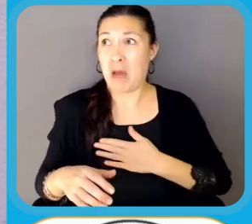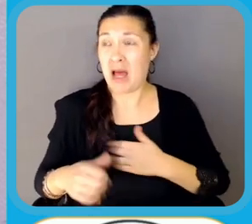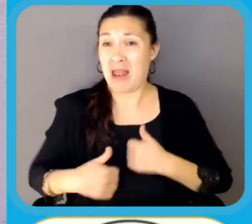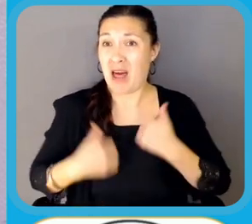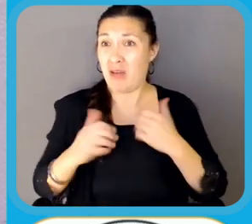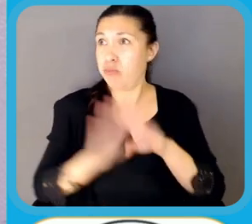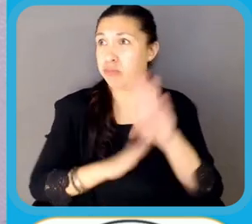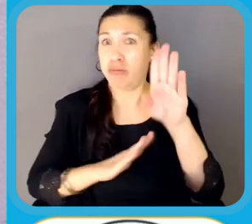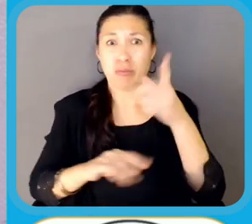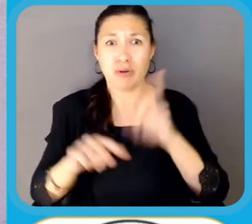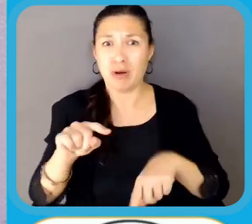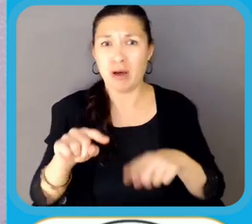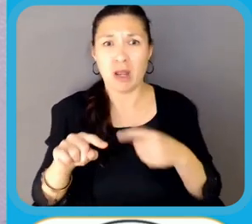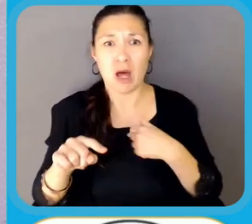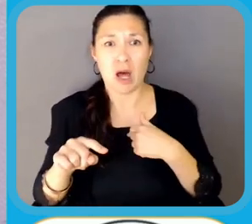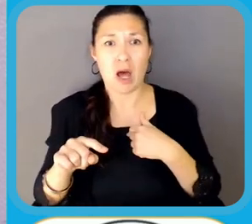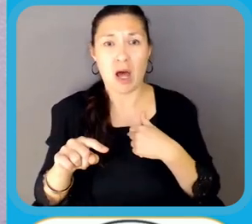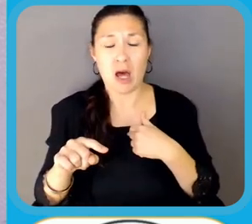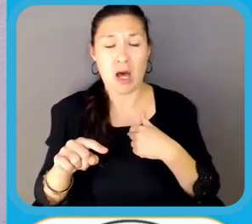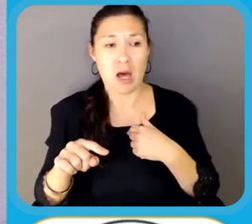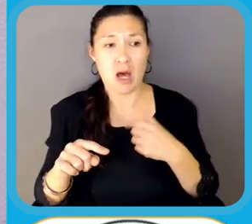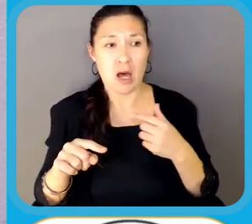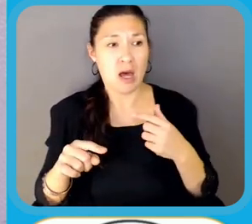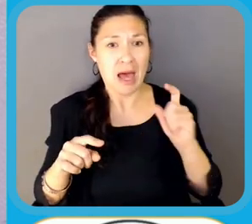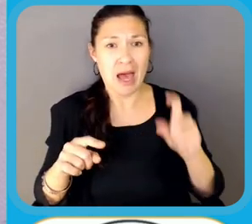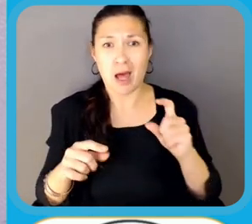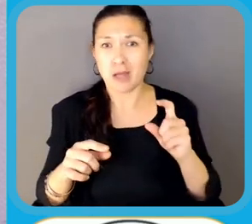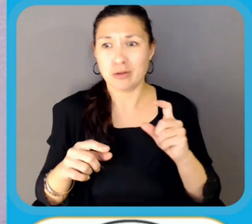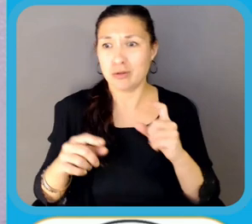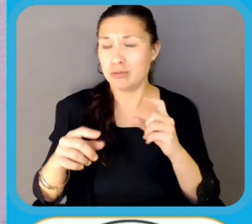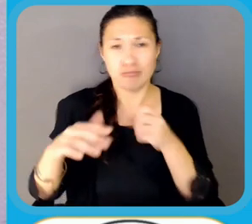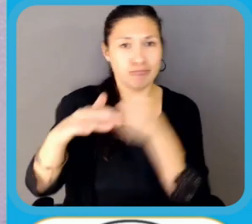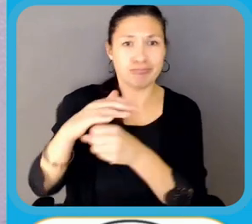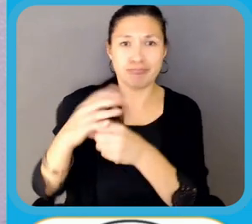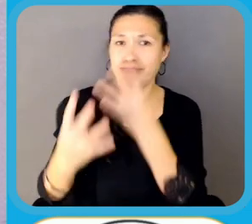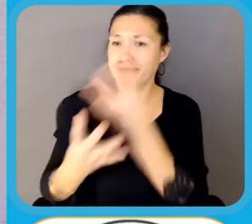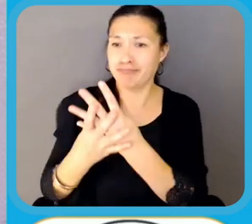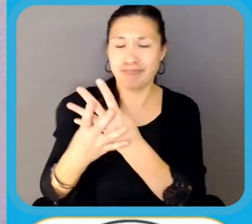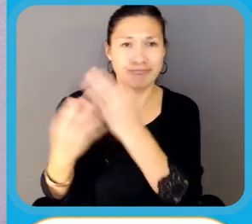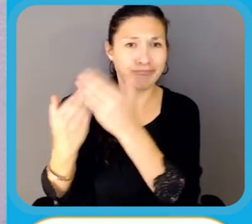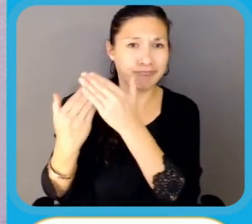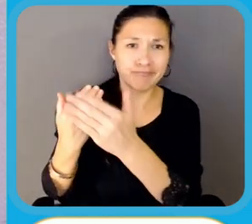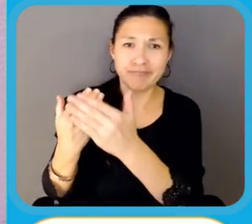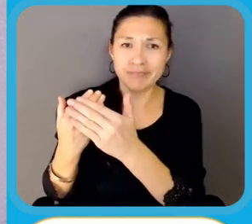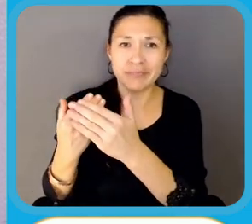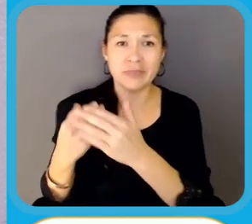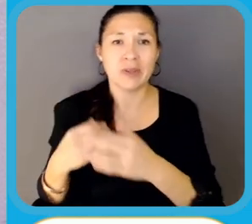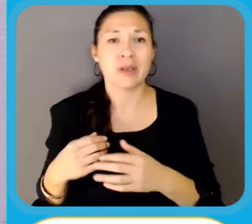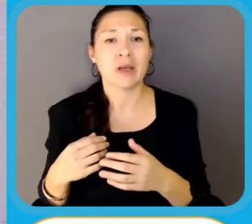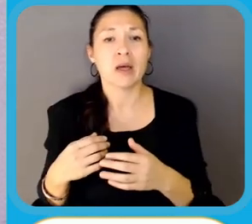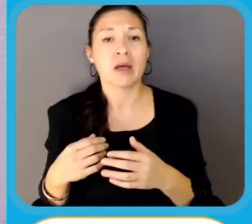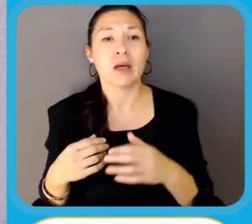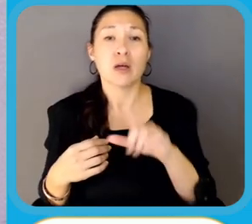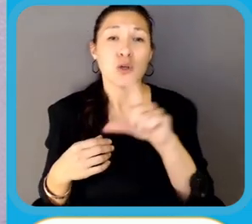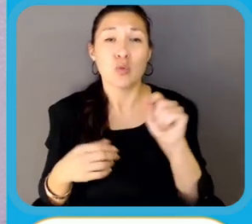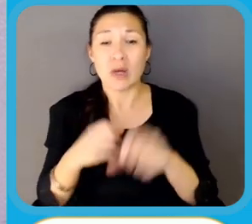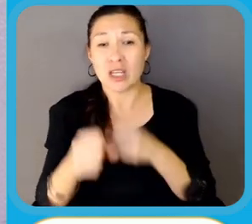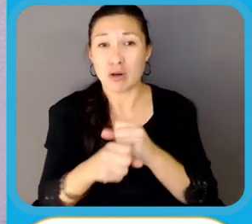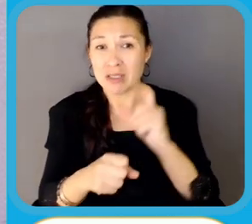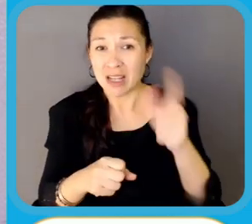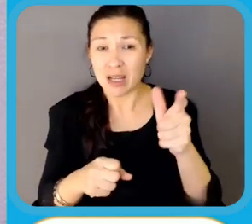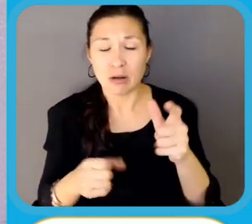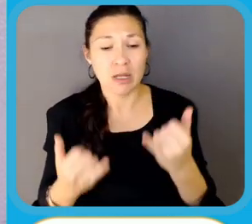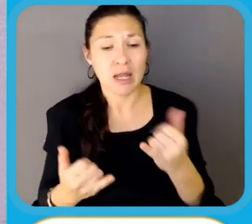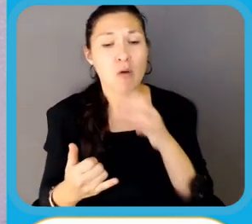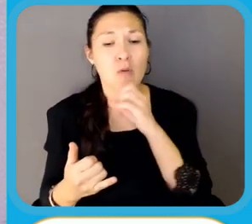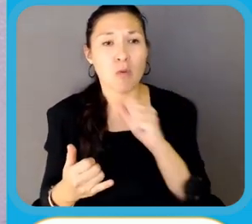was sentenced to live out the remainder of my life behind bars. Fast forward 2 decades later, I am now 37 years old, and after a